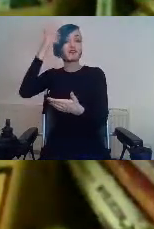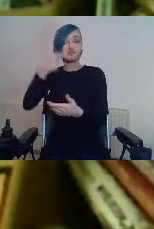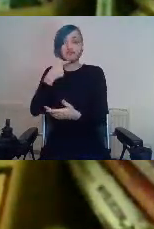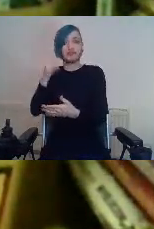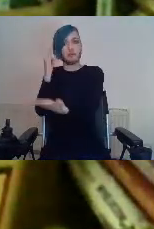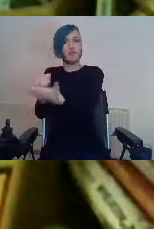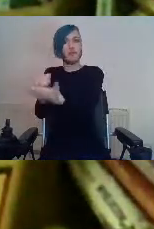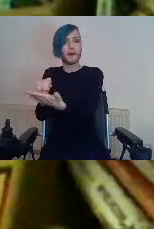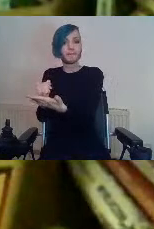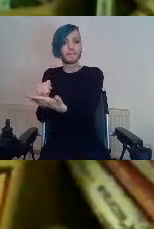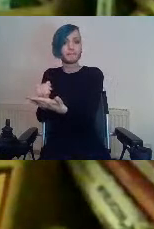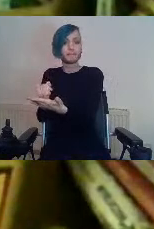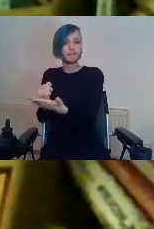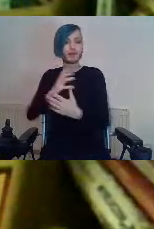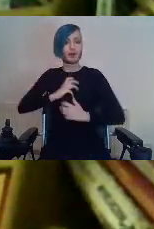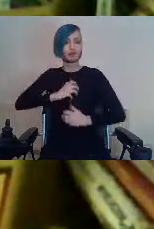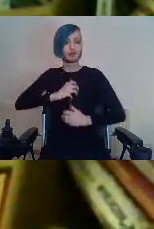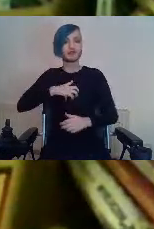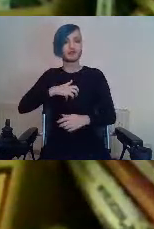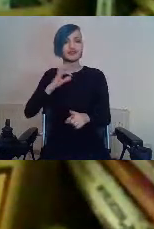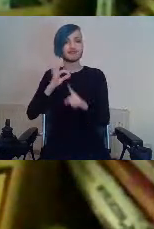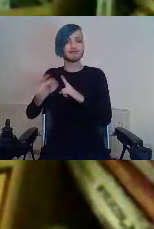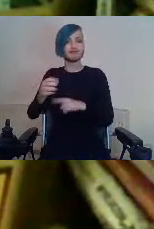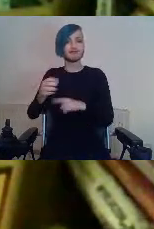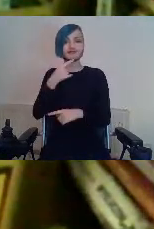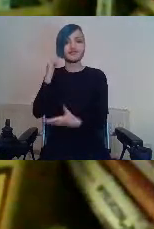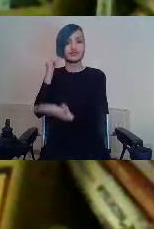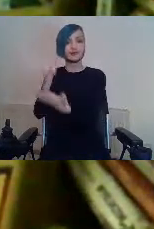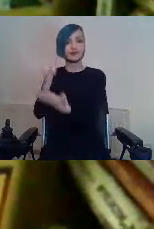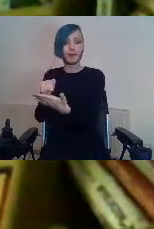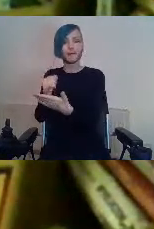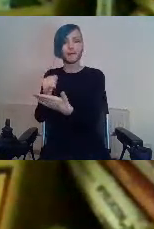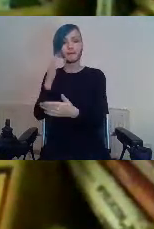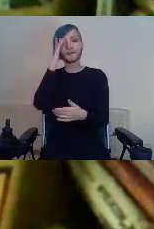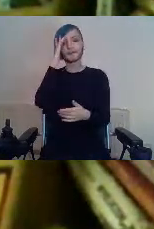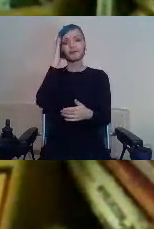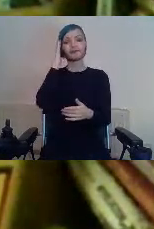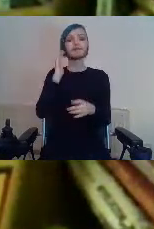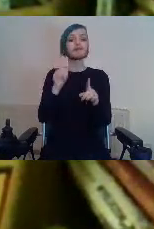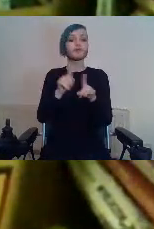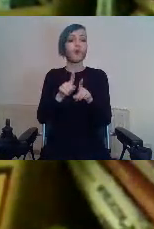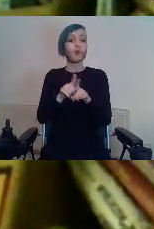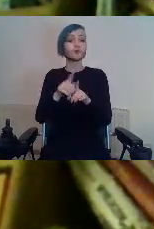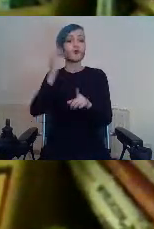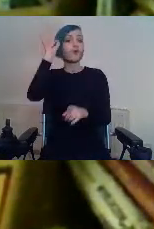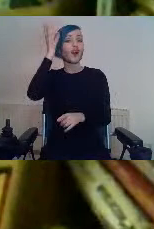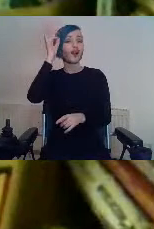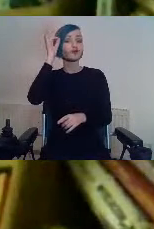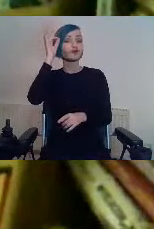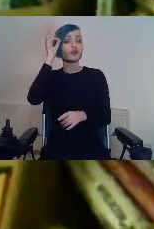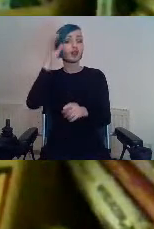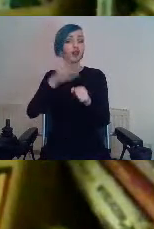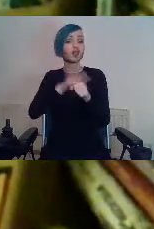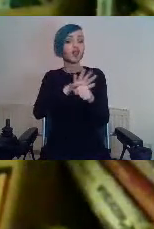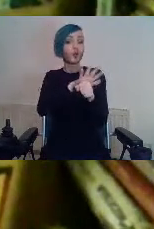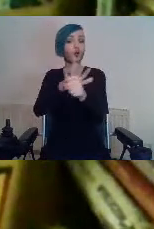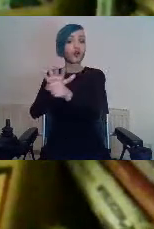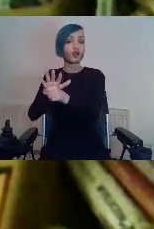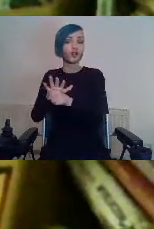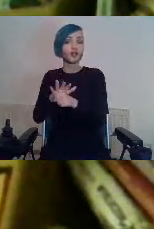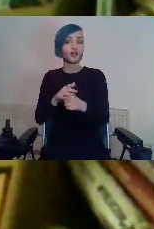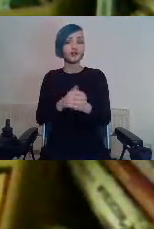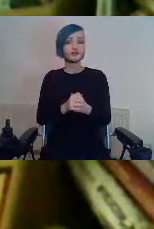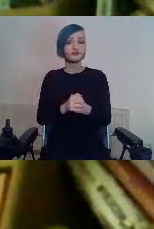president, and also unfortunately by the local councils. Something which sounds